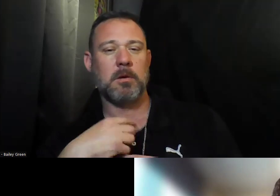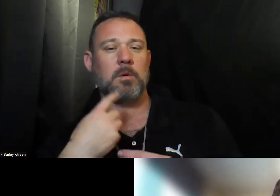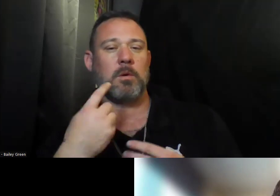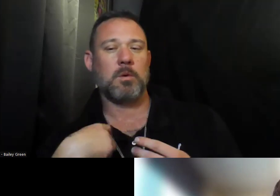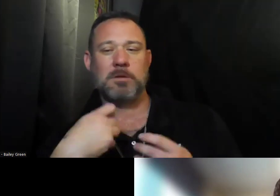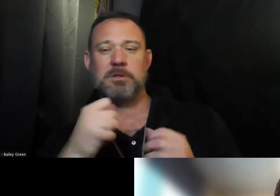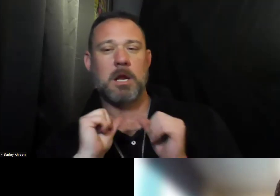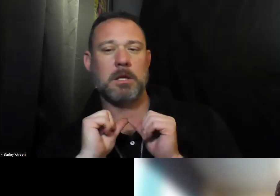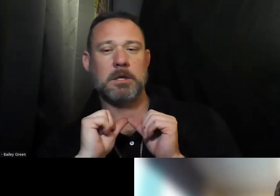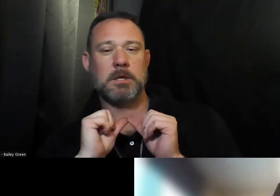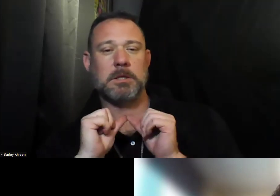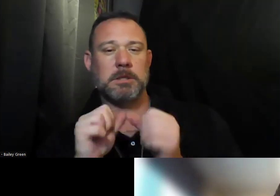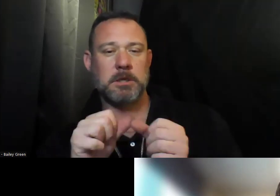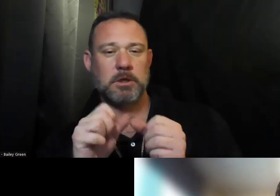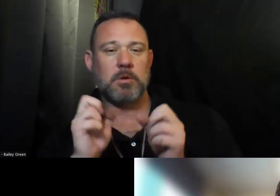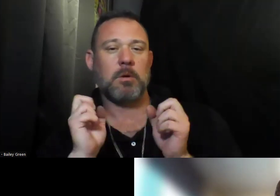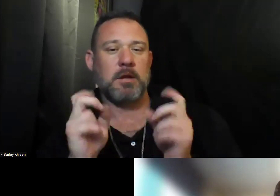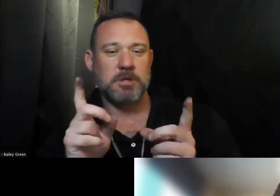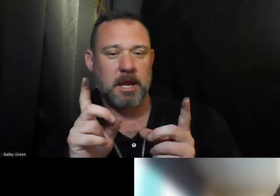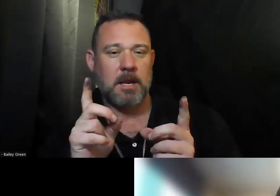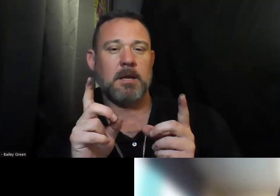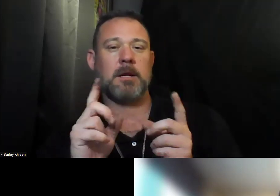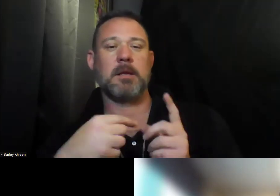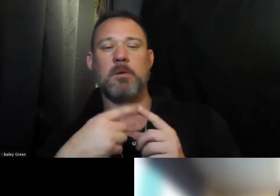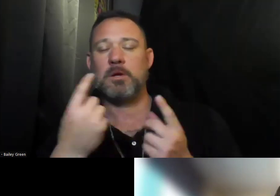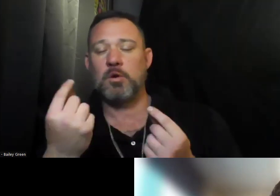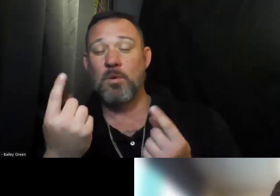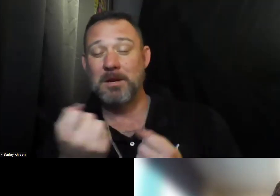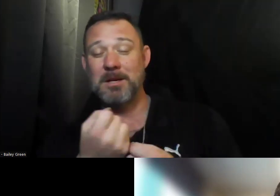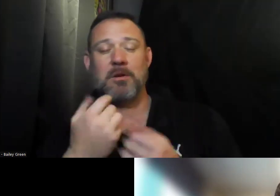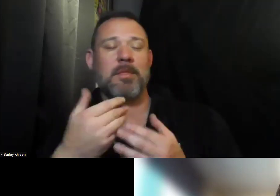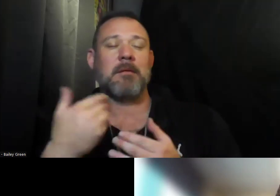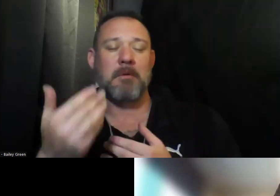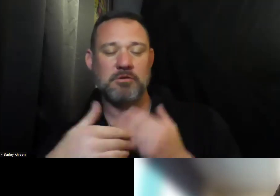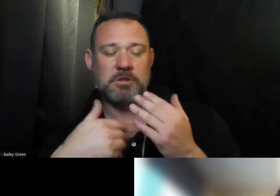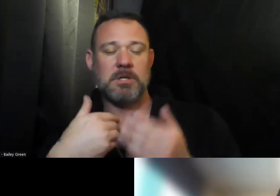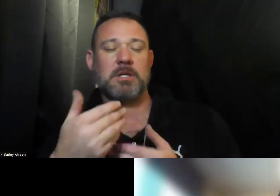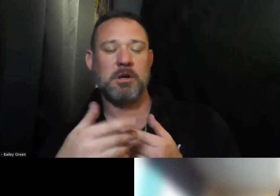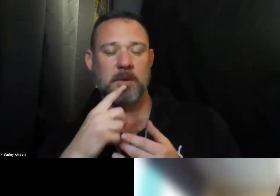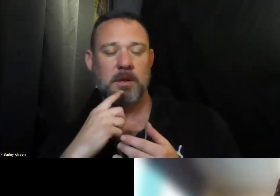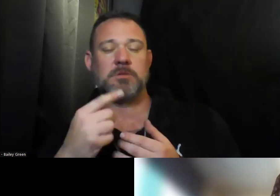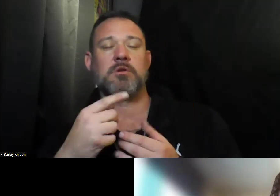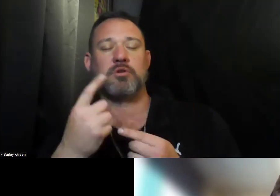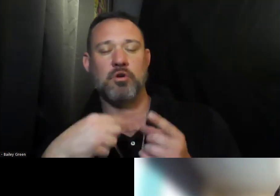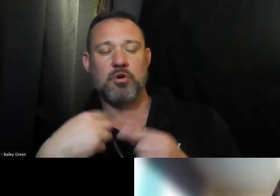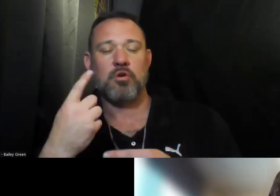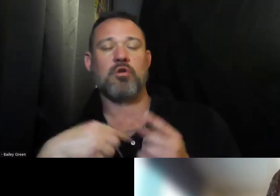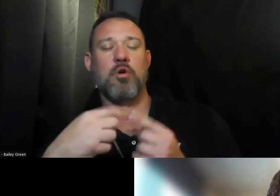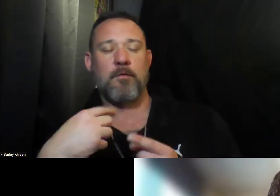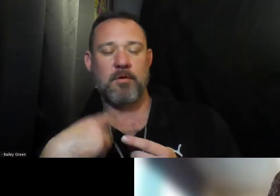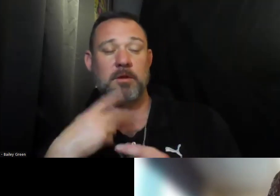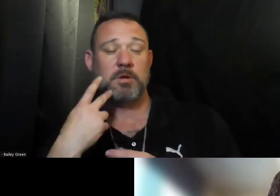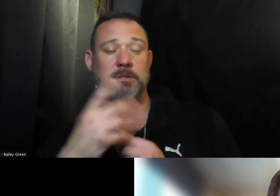to continue educating. Like when we do it one year, we just got to do it the next year because of the turnover. And that's what I